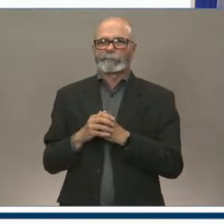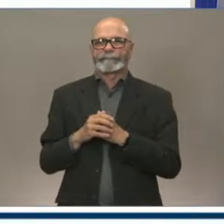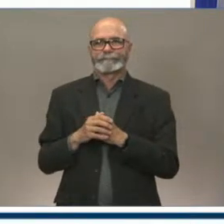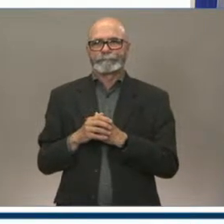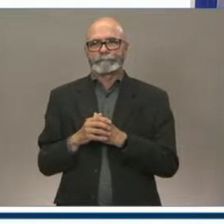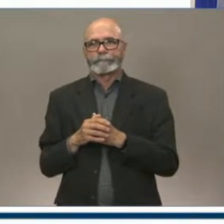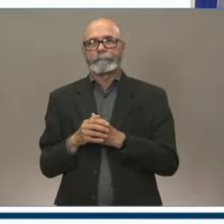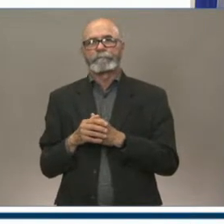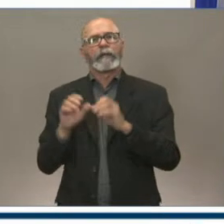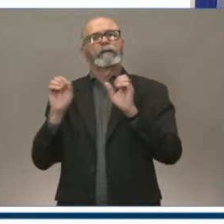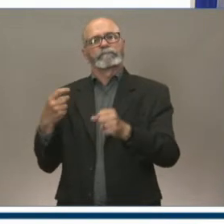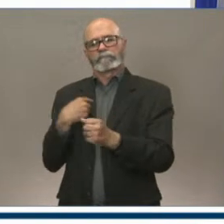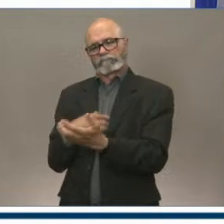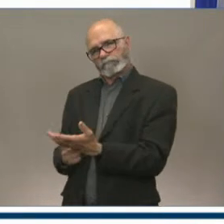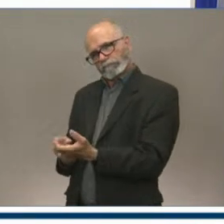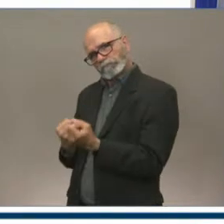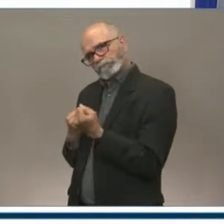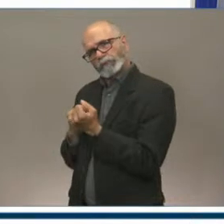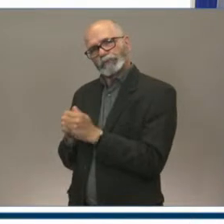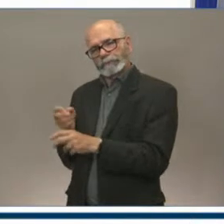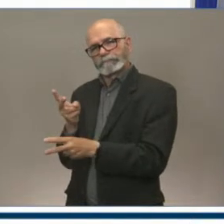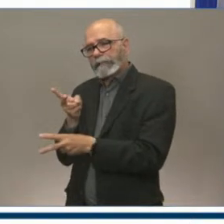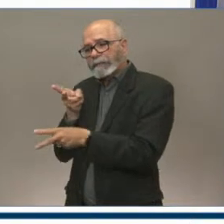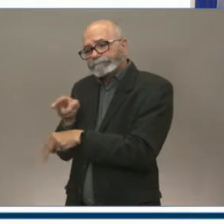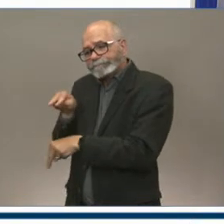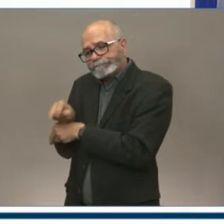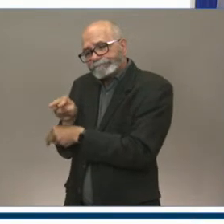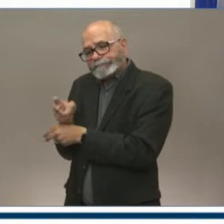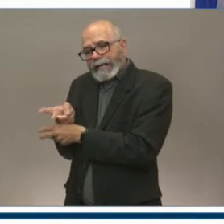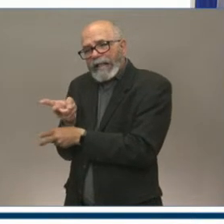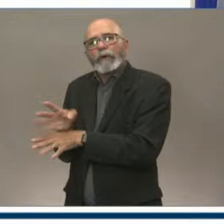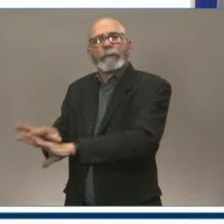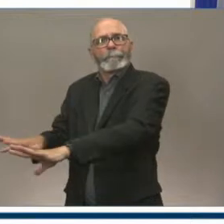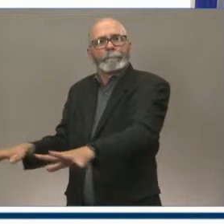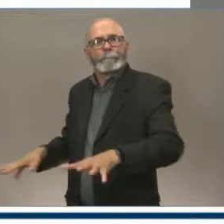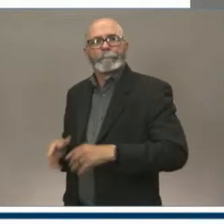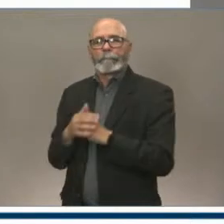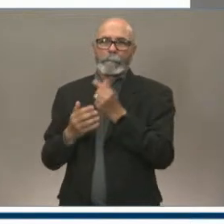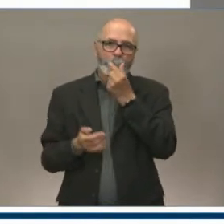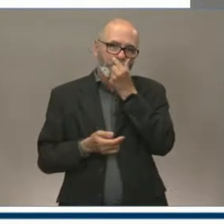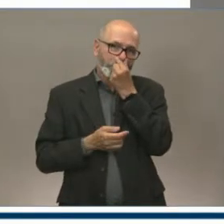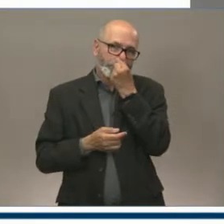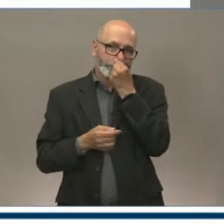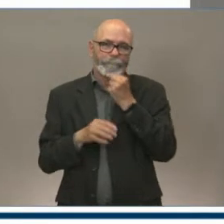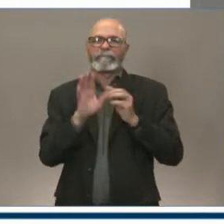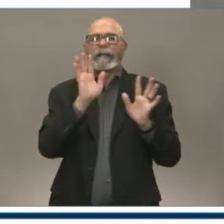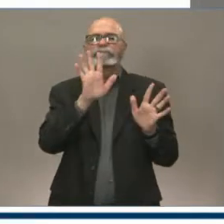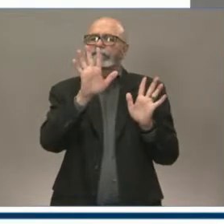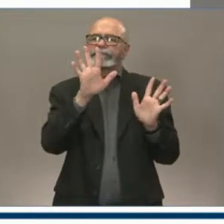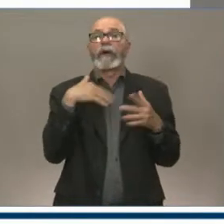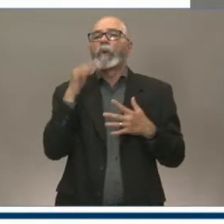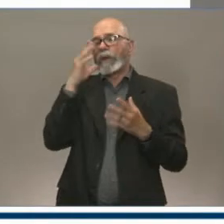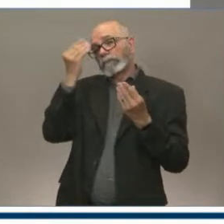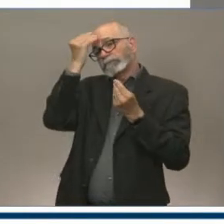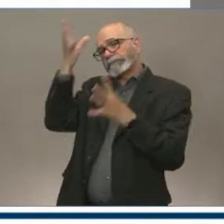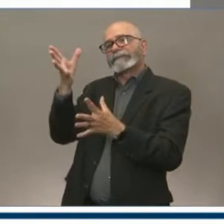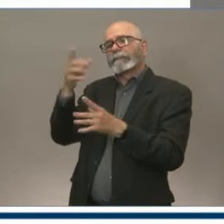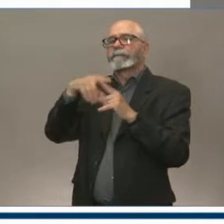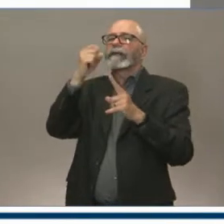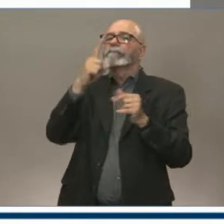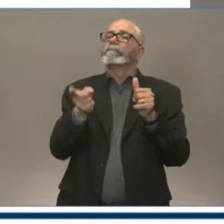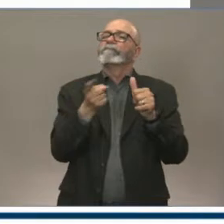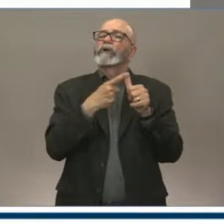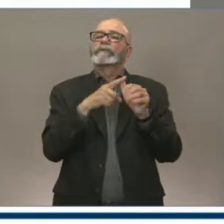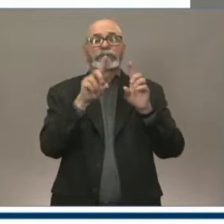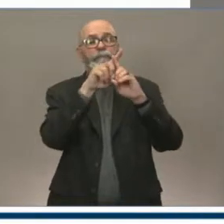provided childcare under this thing. That's an answer we'll have to get back to you from Department of Education, Early Childhood